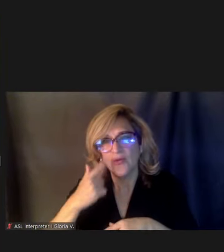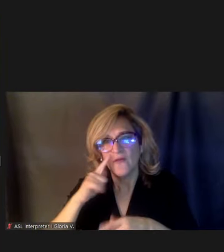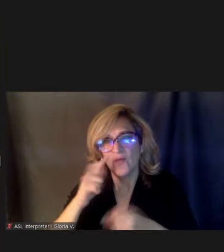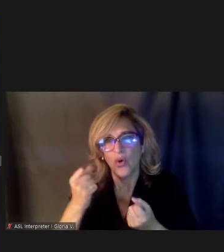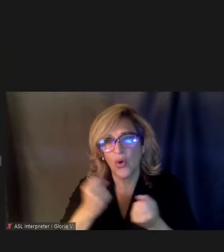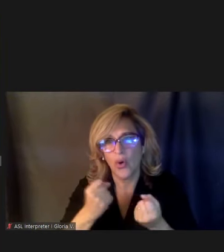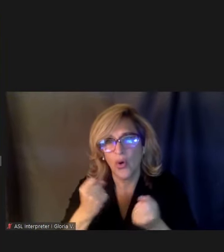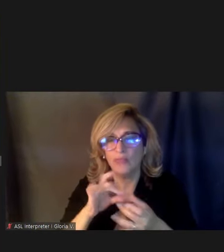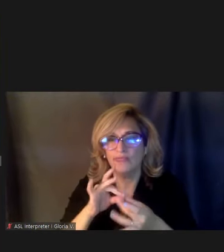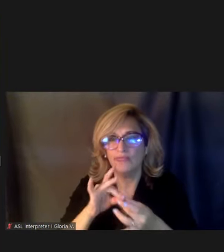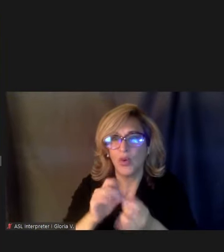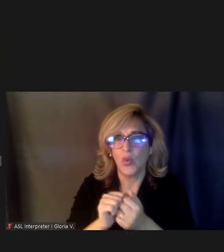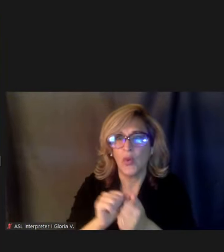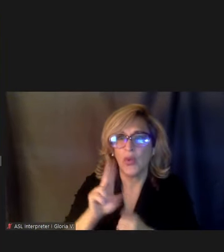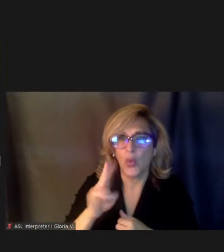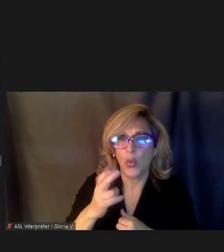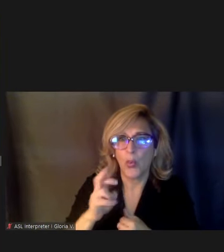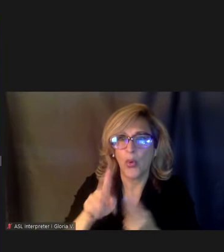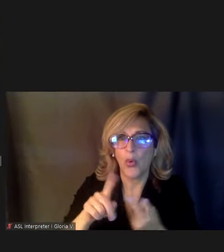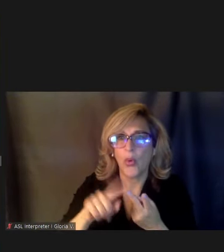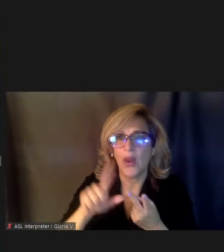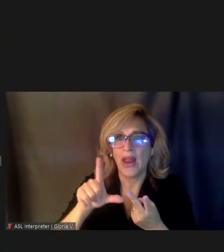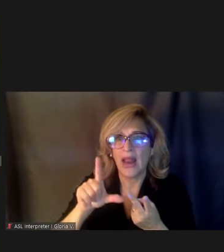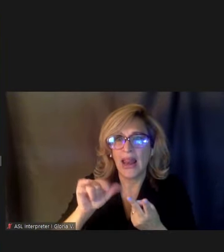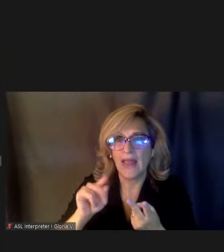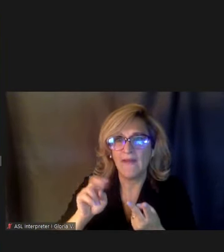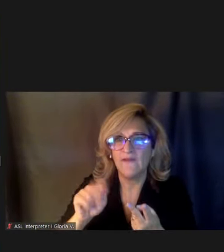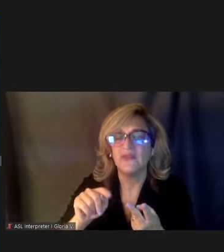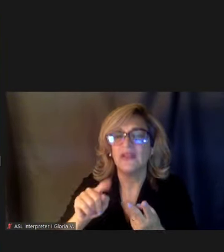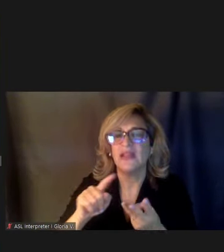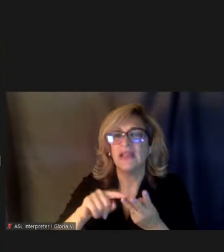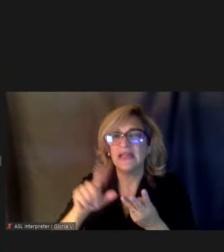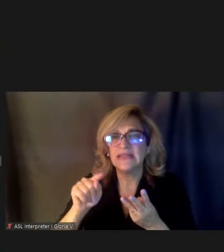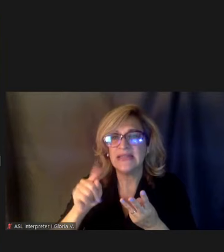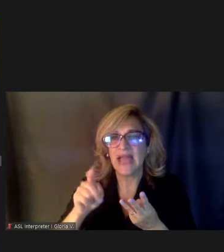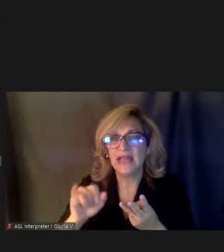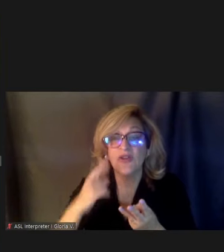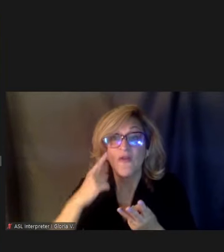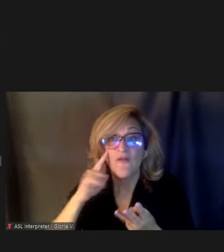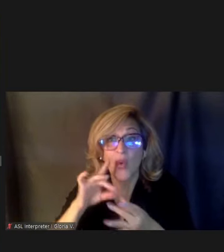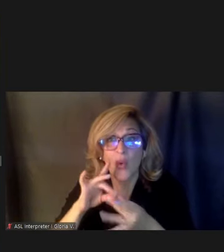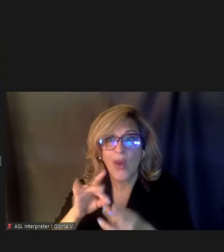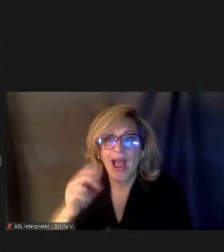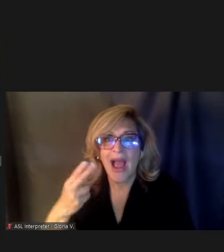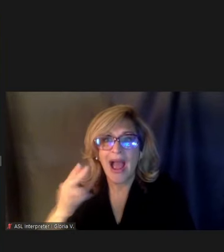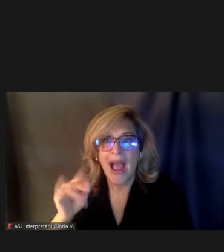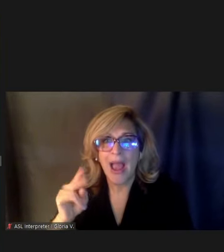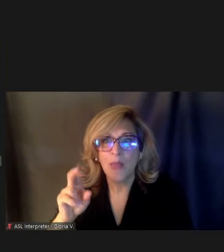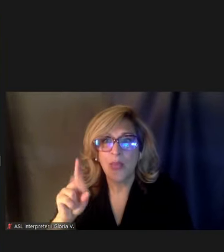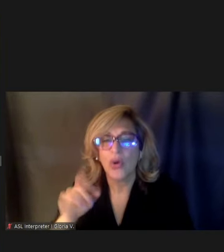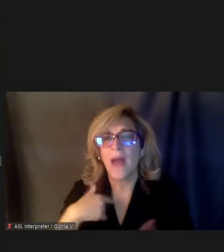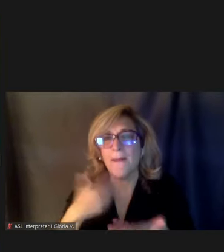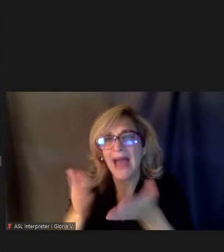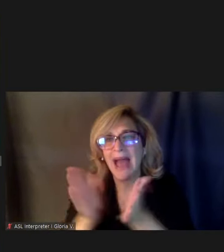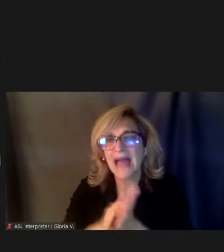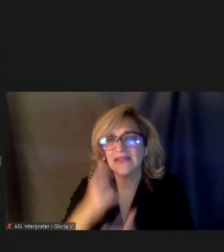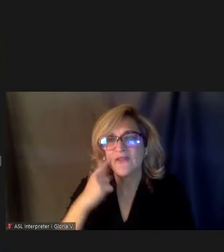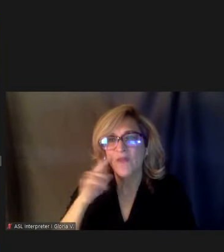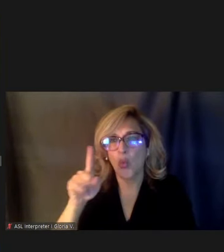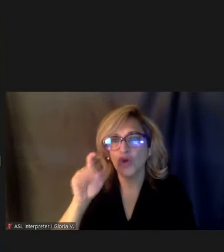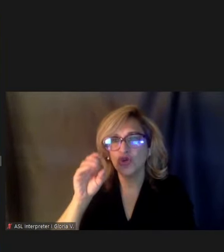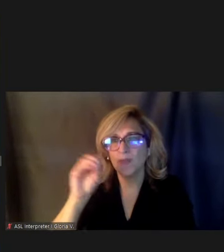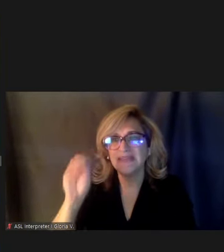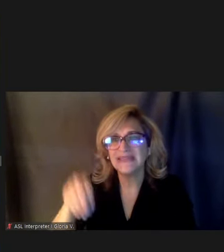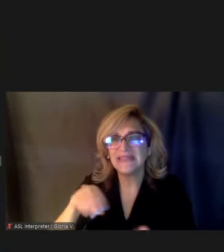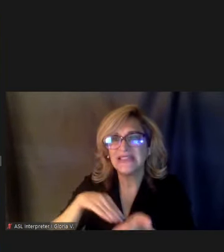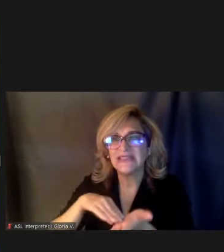including Uber, Lyft, livery, and taxis. I am asking for 100% exemption. All drivers were